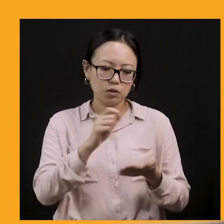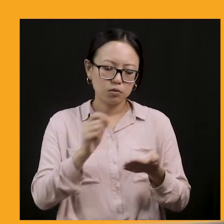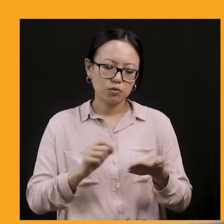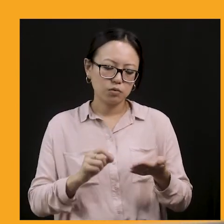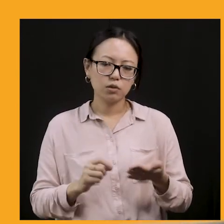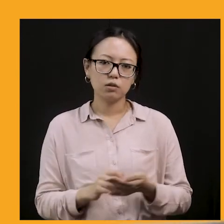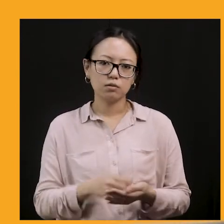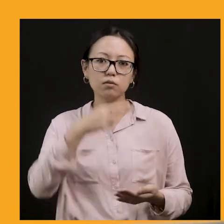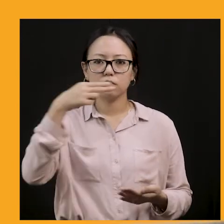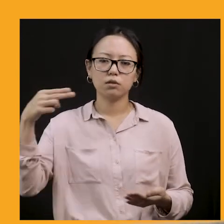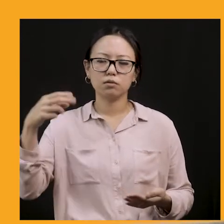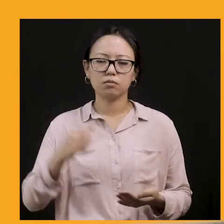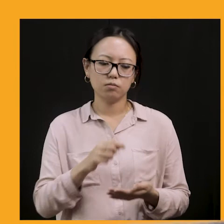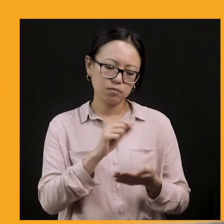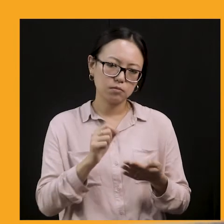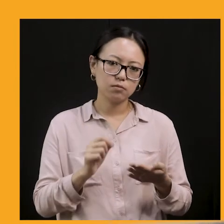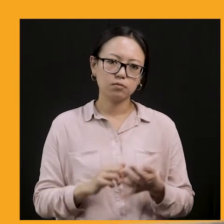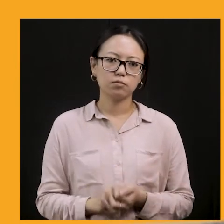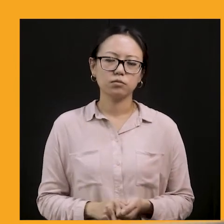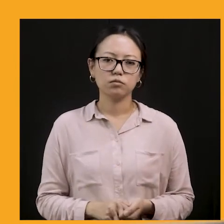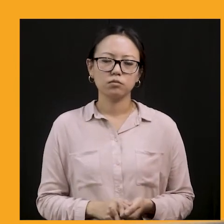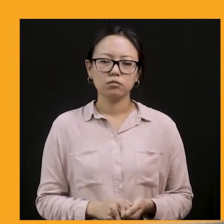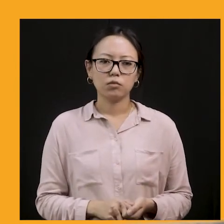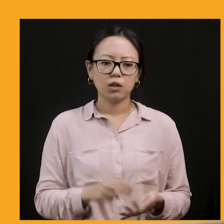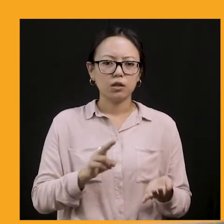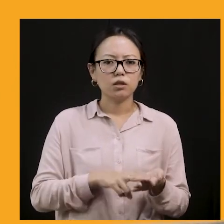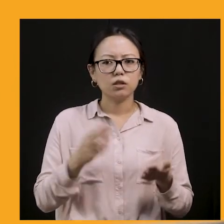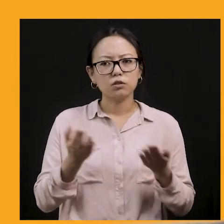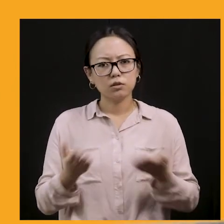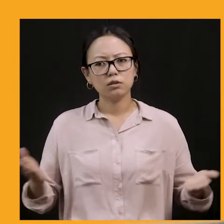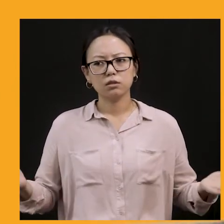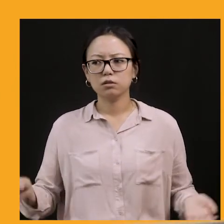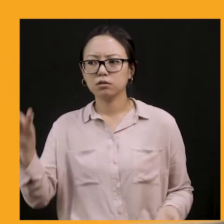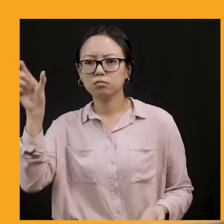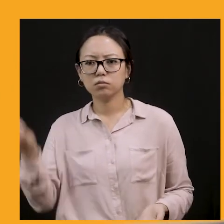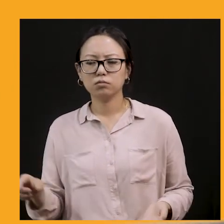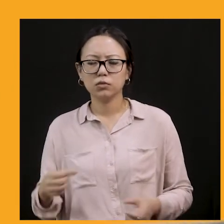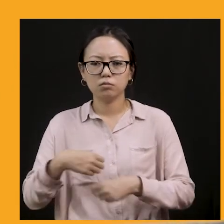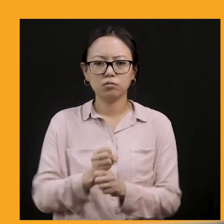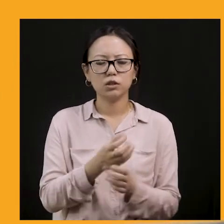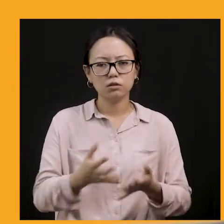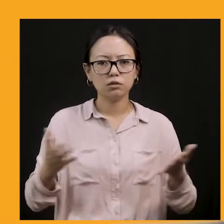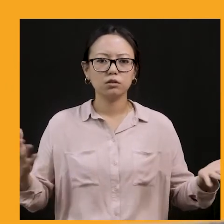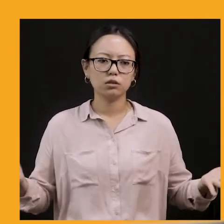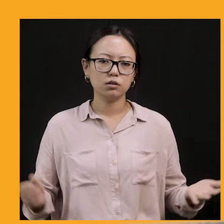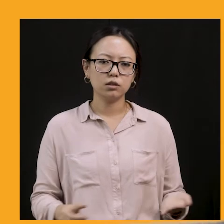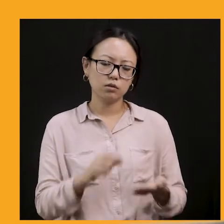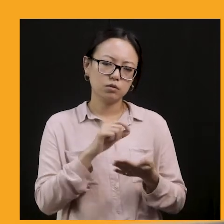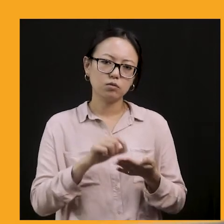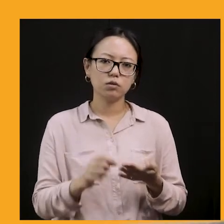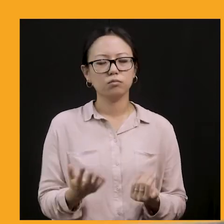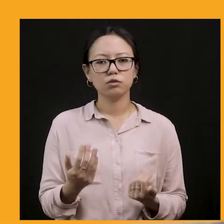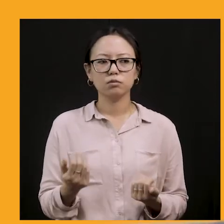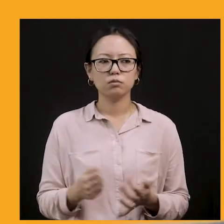and differentiate them into natural things and man-made things. So she is Areni. She